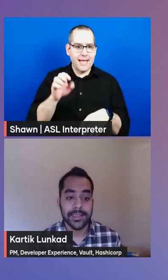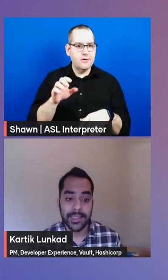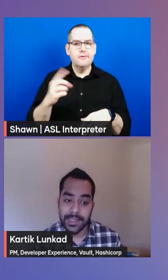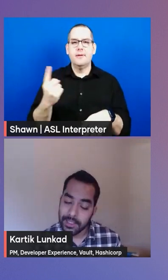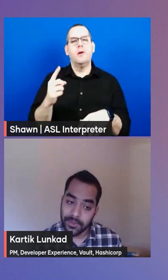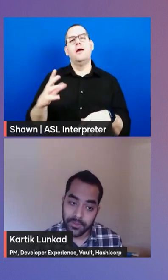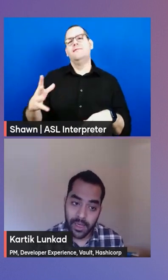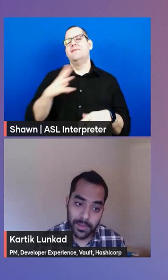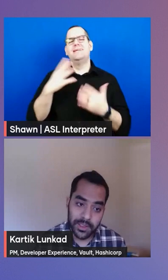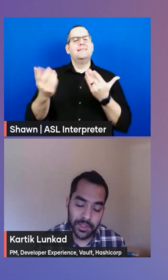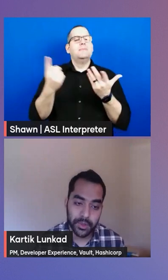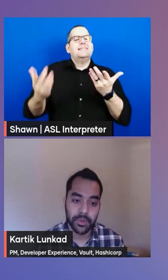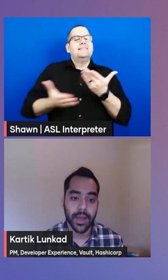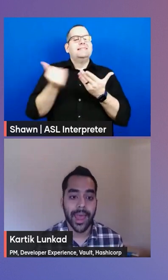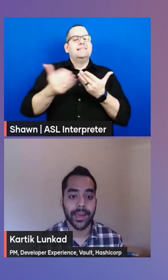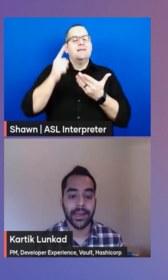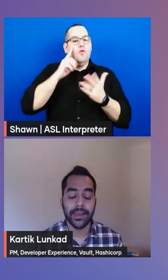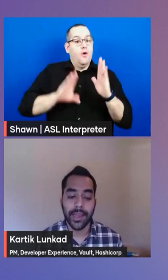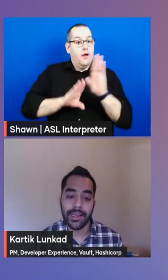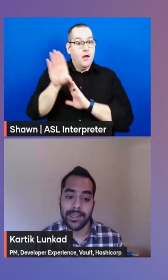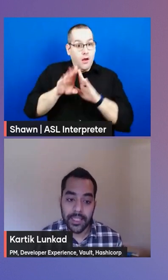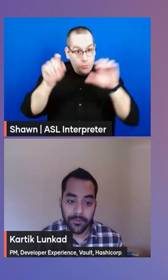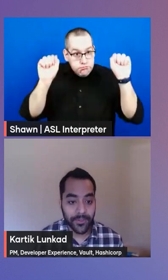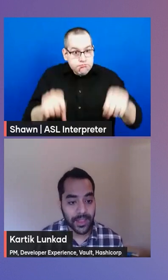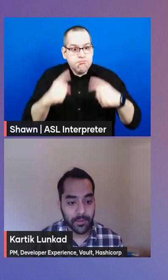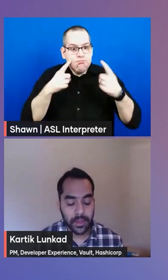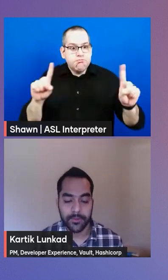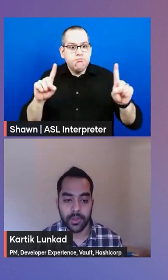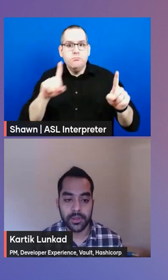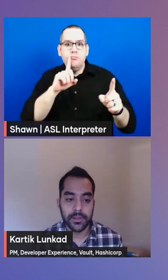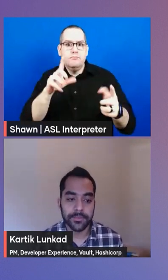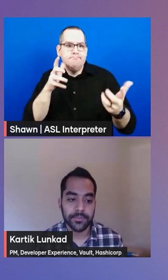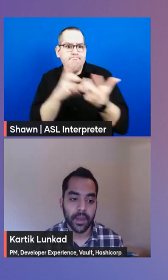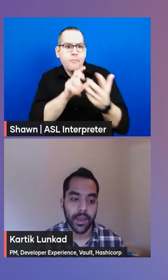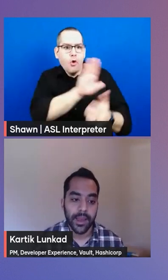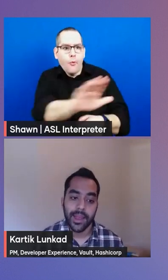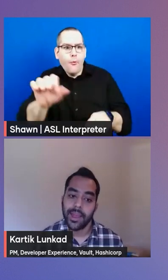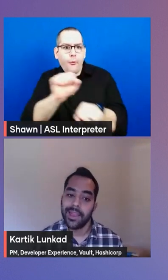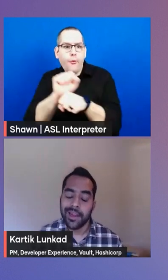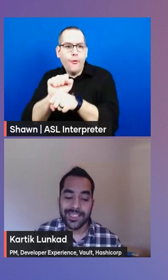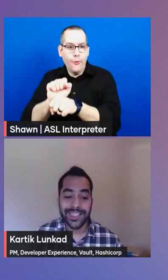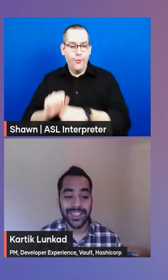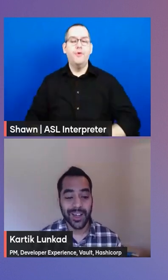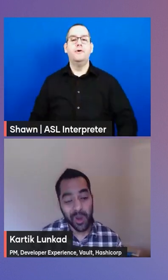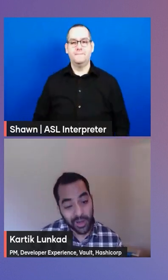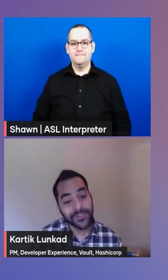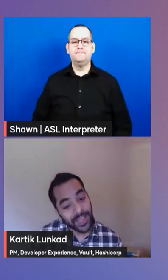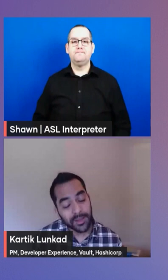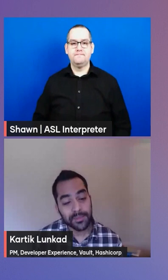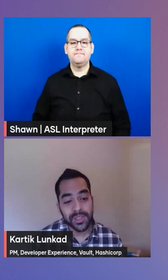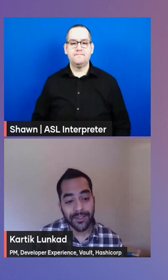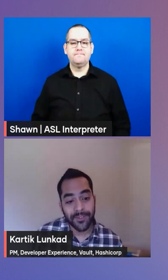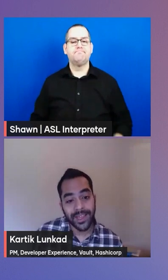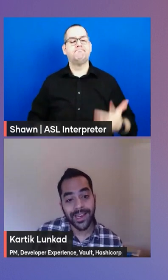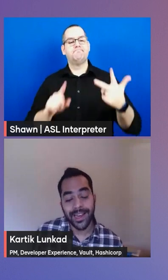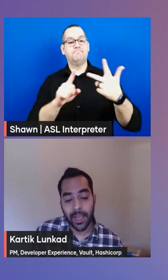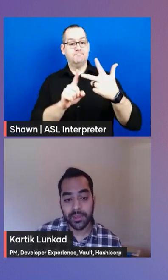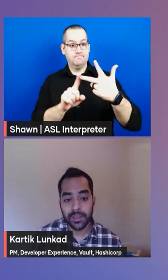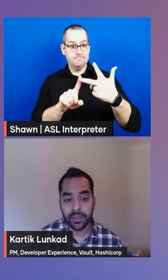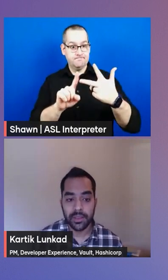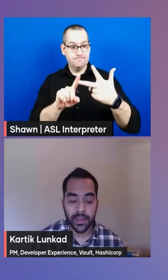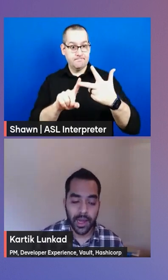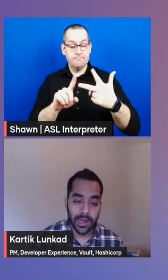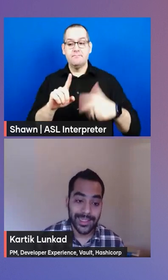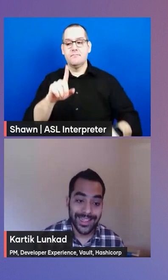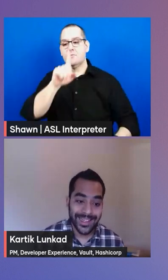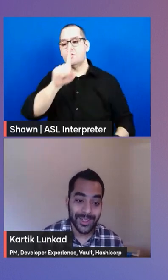that is easy for developers to do and it can easily fit their workflows. And lastly, a lot of times, if we can